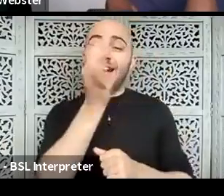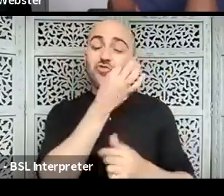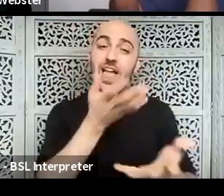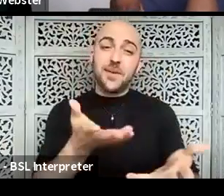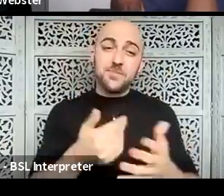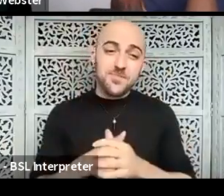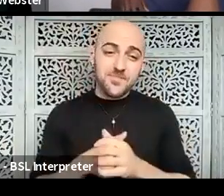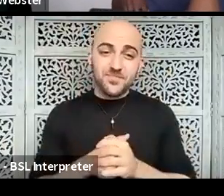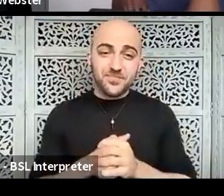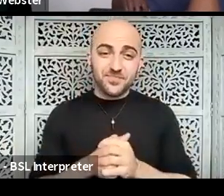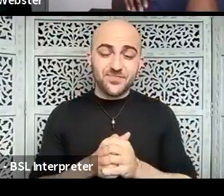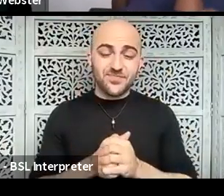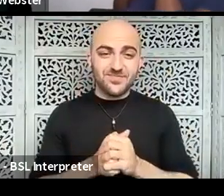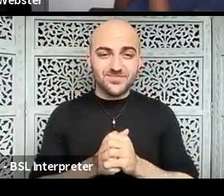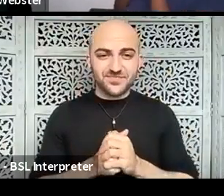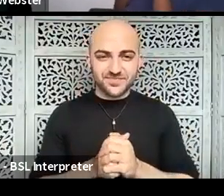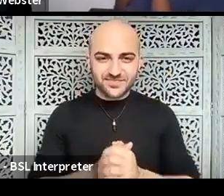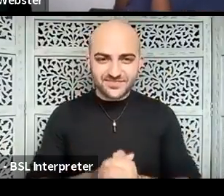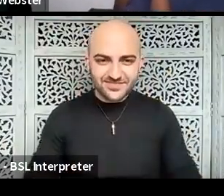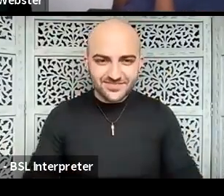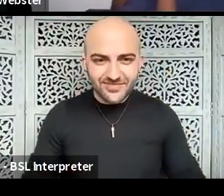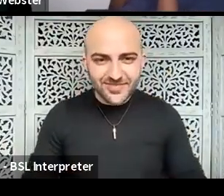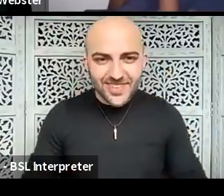Caroline, what did you want to say?